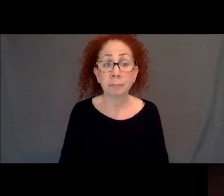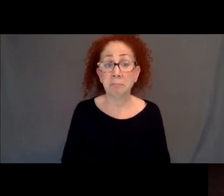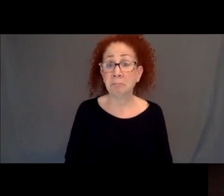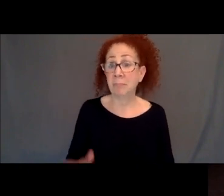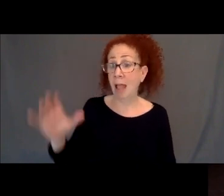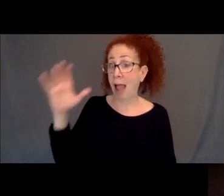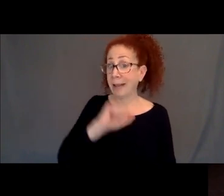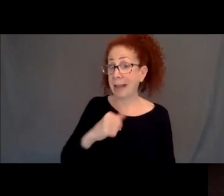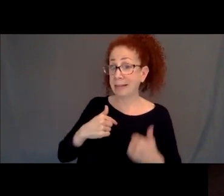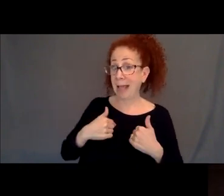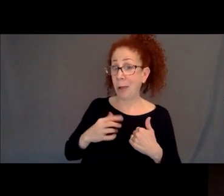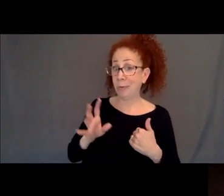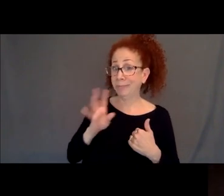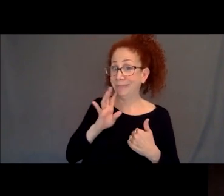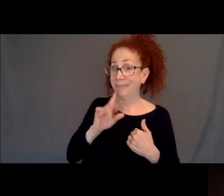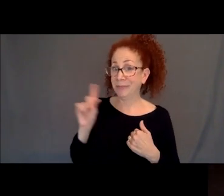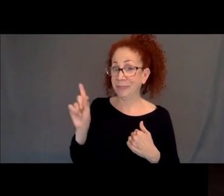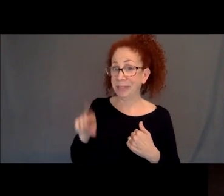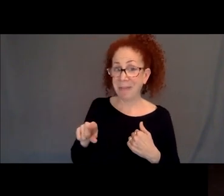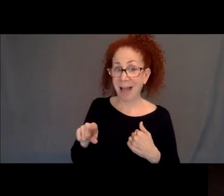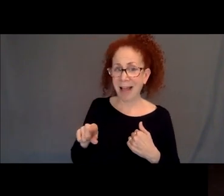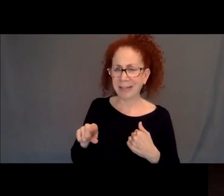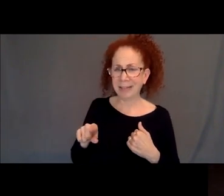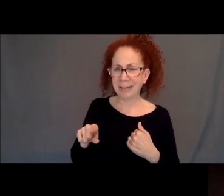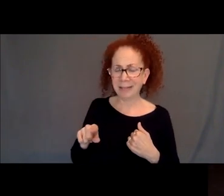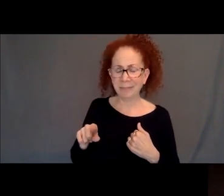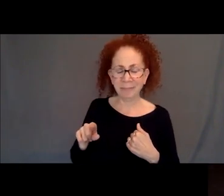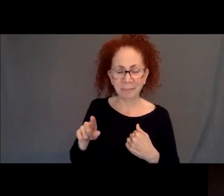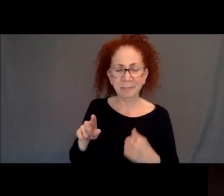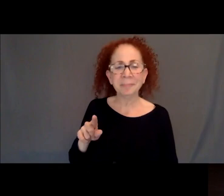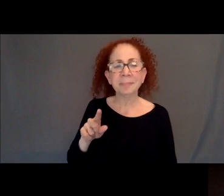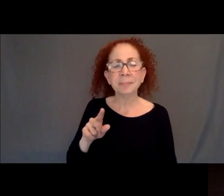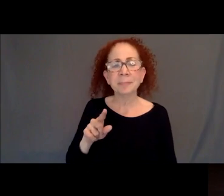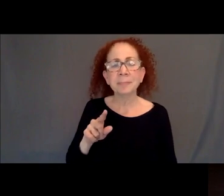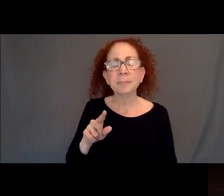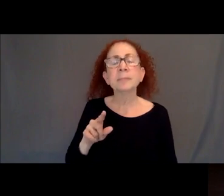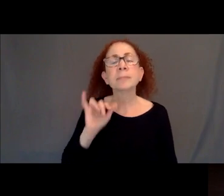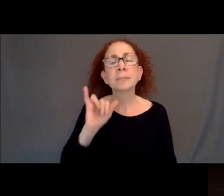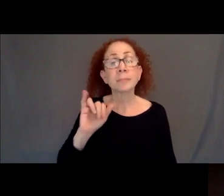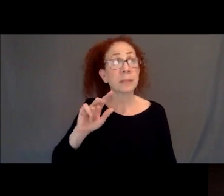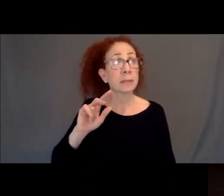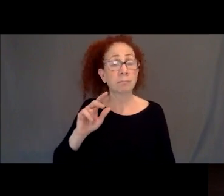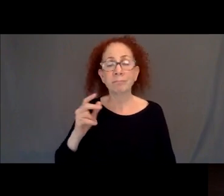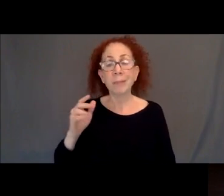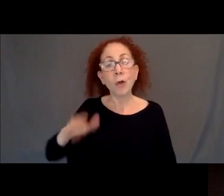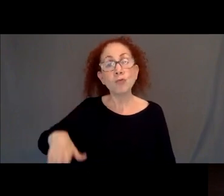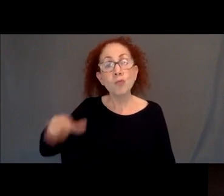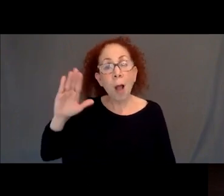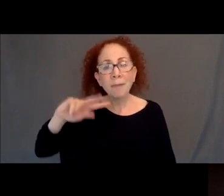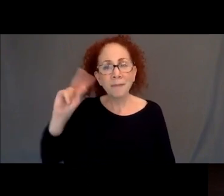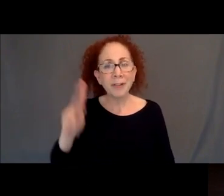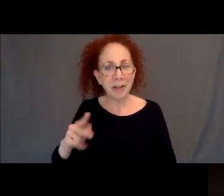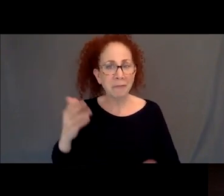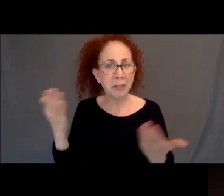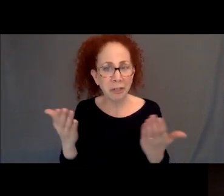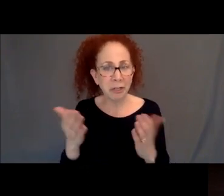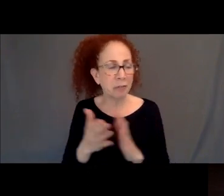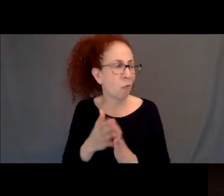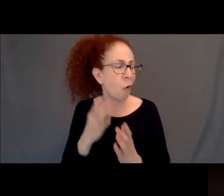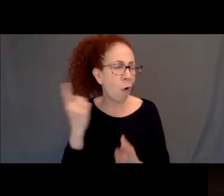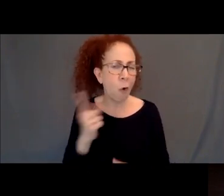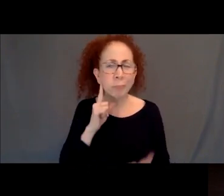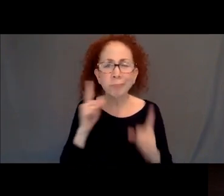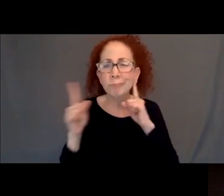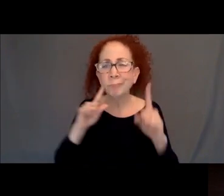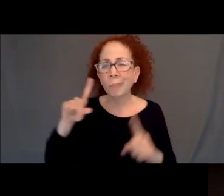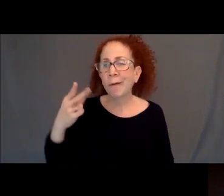I guess I'll speak on it. Let me turn this down. But yeah, being a Philadelphia native, growing up, you just always heard